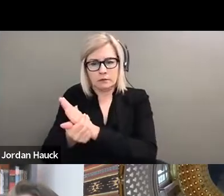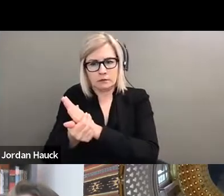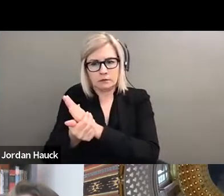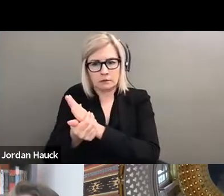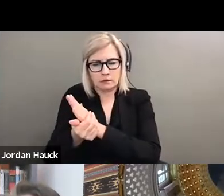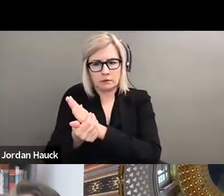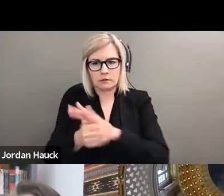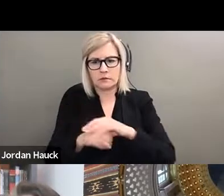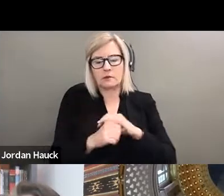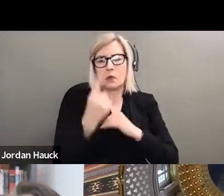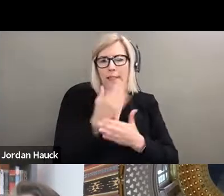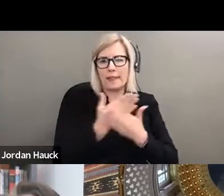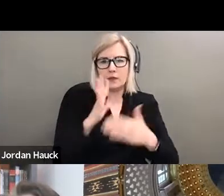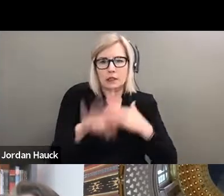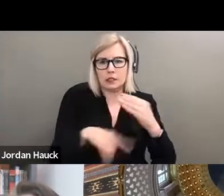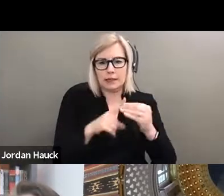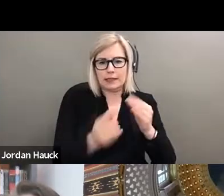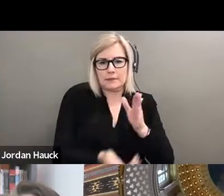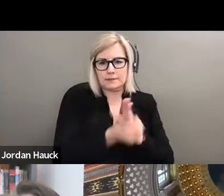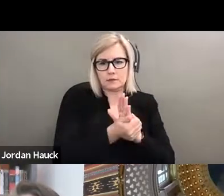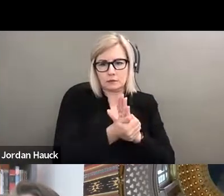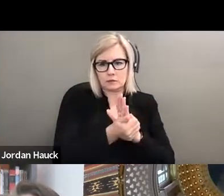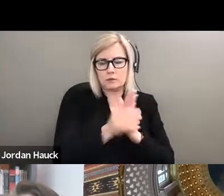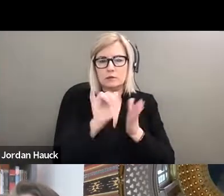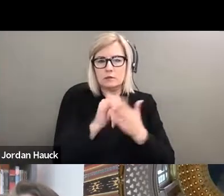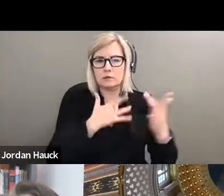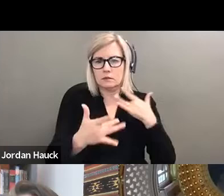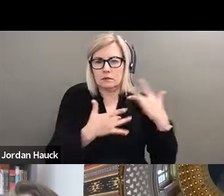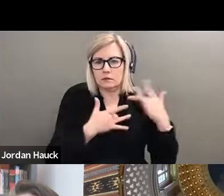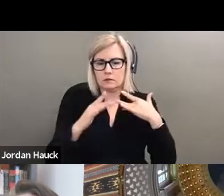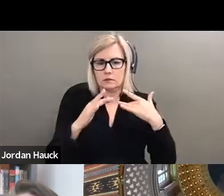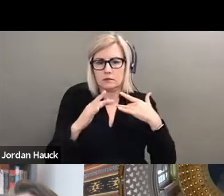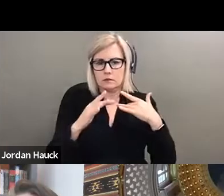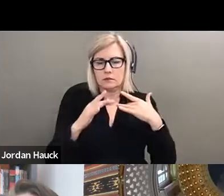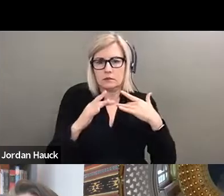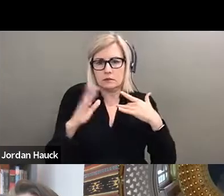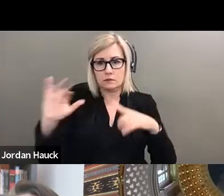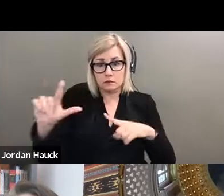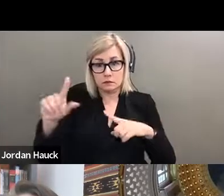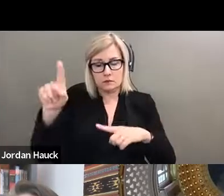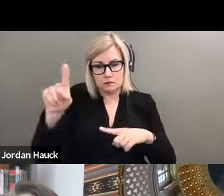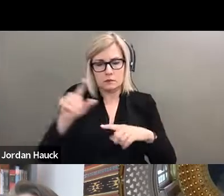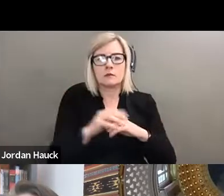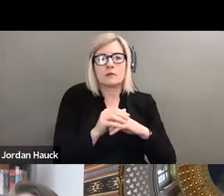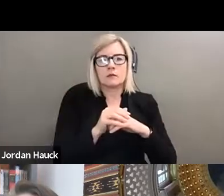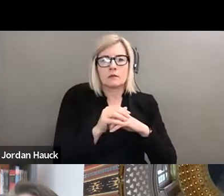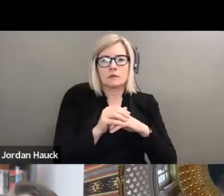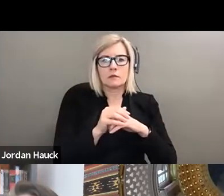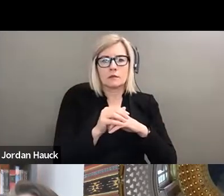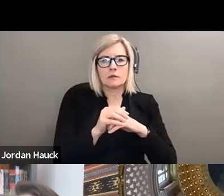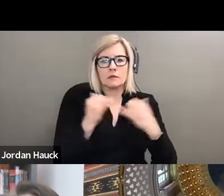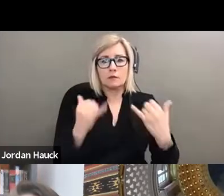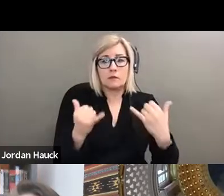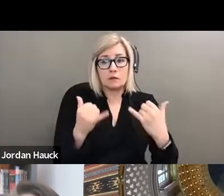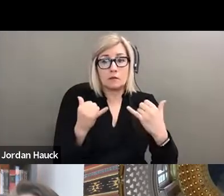one of the things that they're talking about amending that concerns Bill is that right now there's